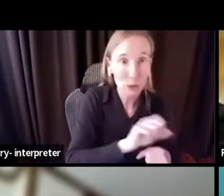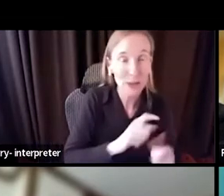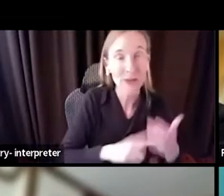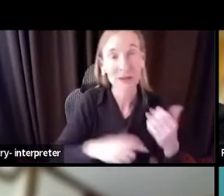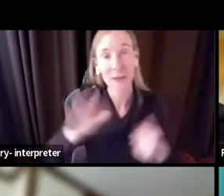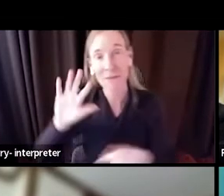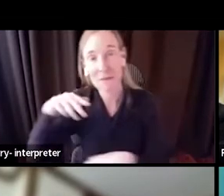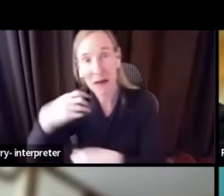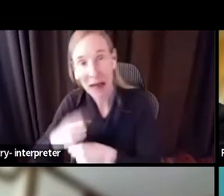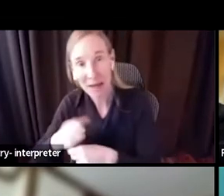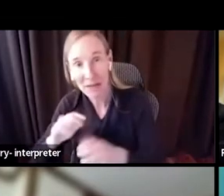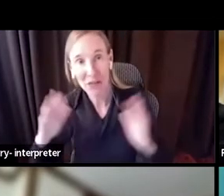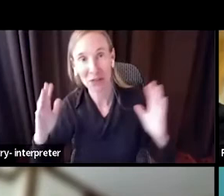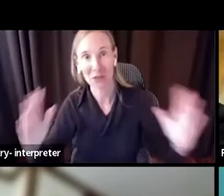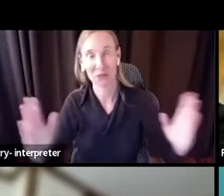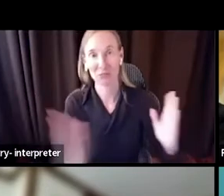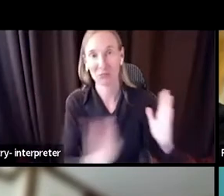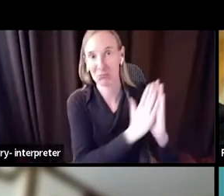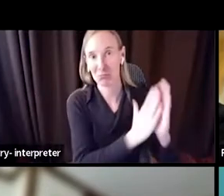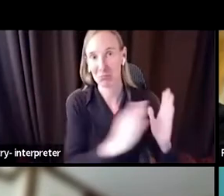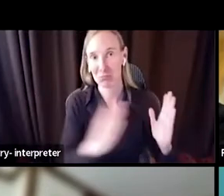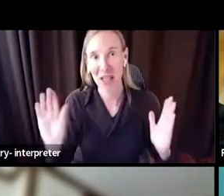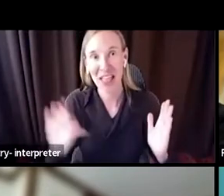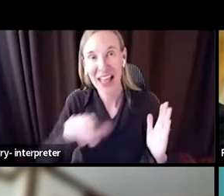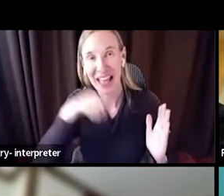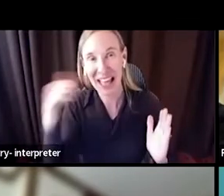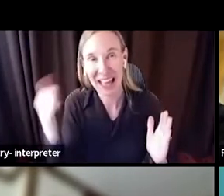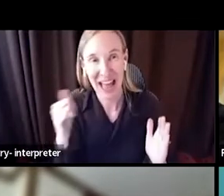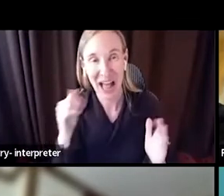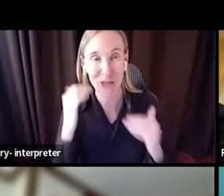benefit design restrictions. For instance,